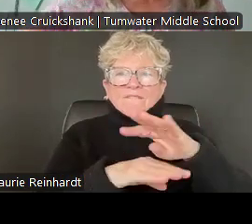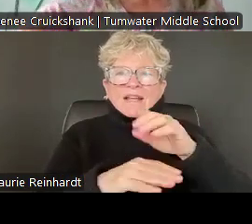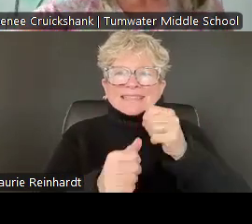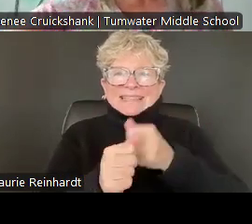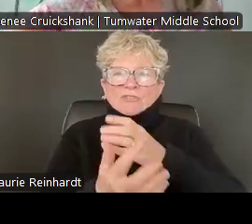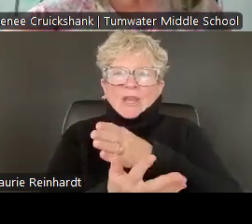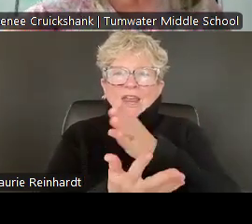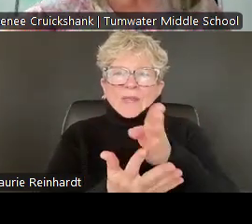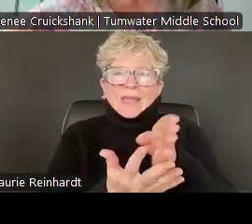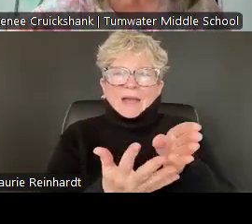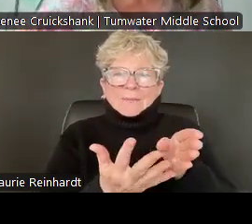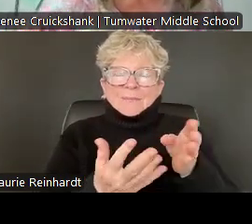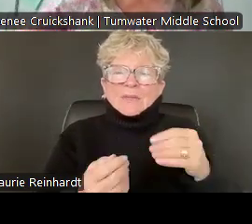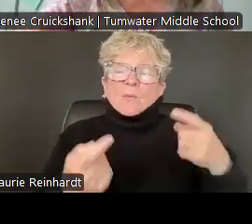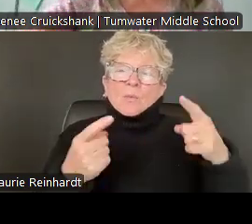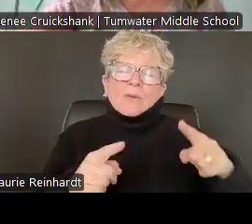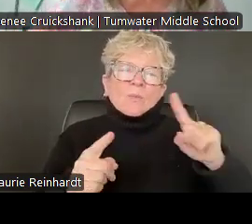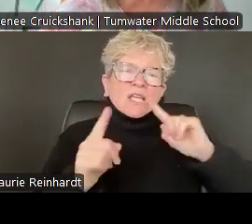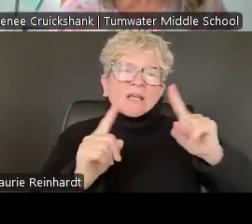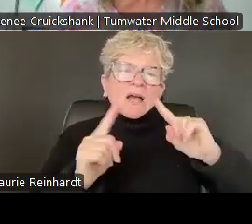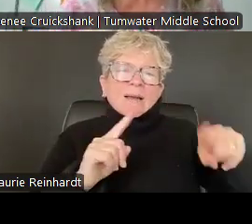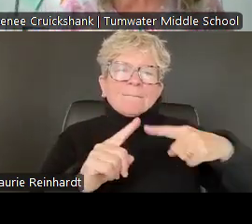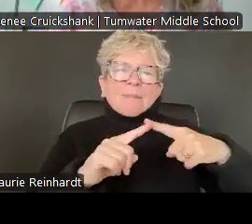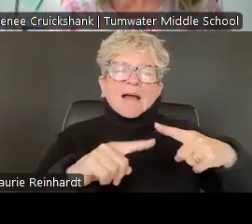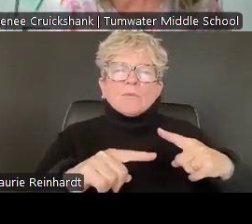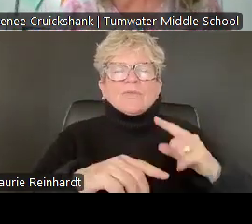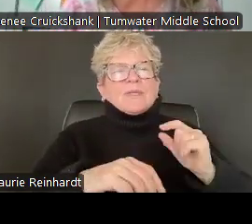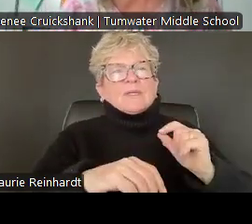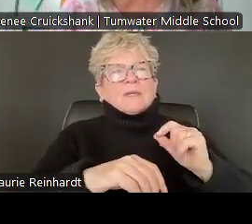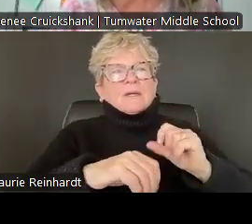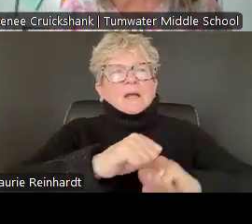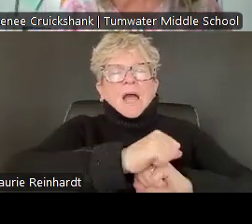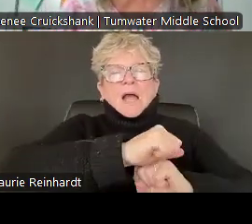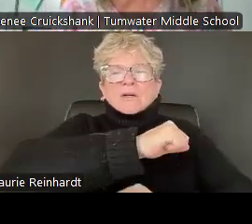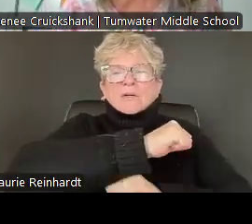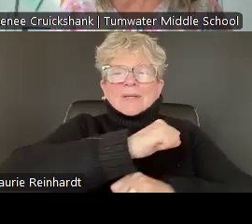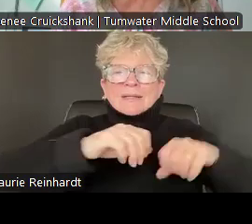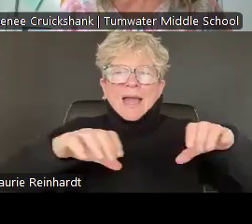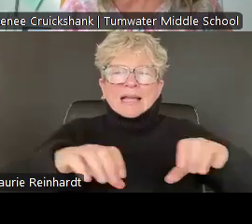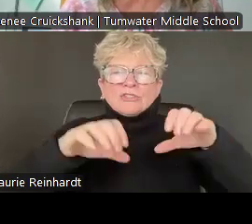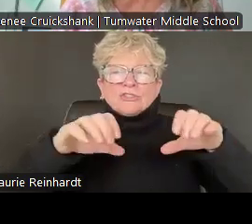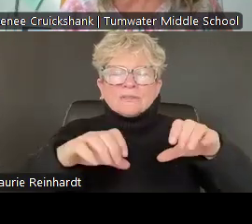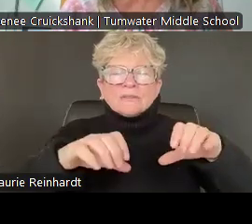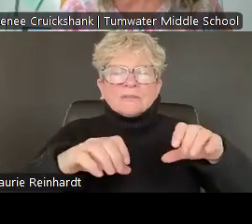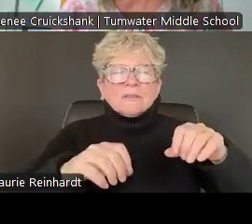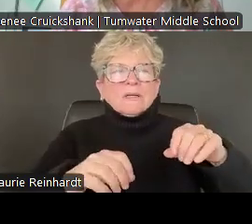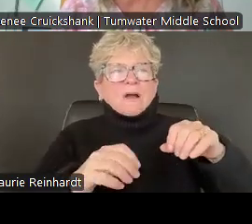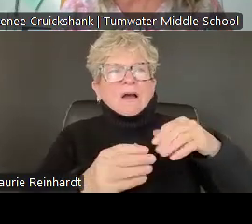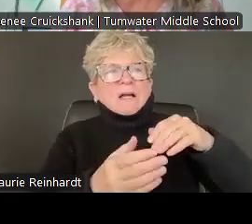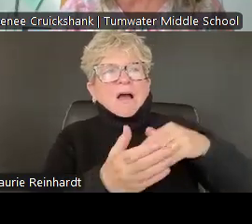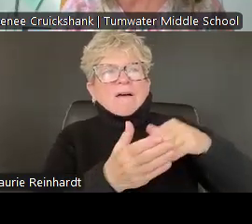when we talk about some of the concrete actions, um, educators often feel like